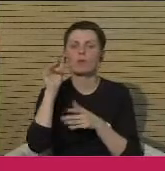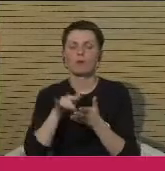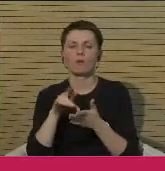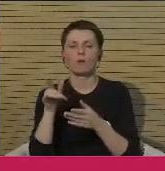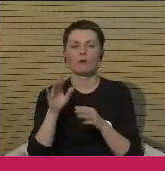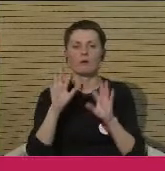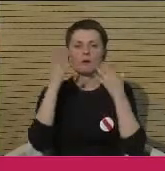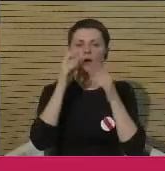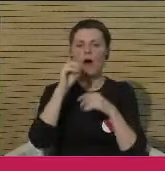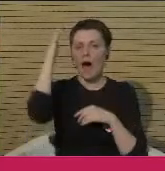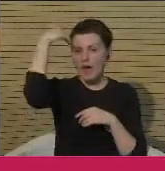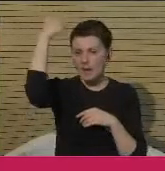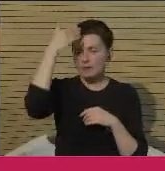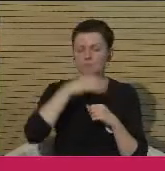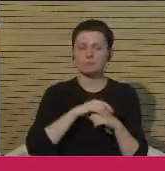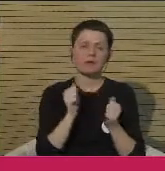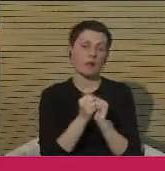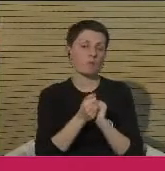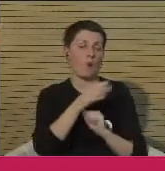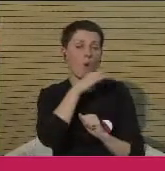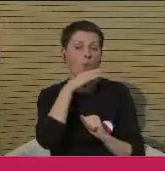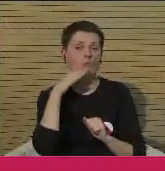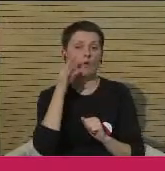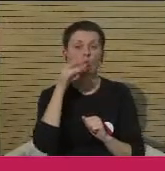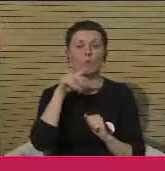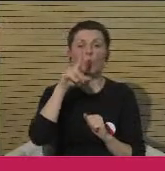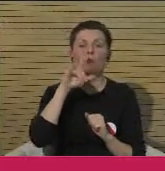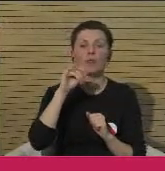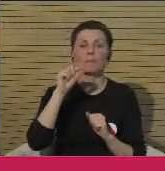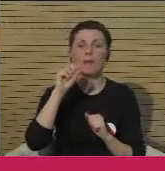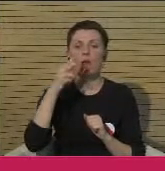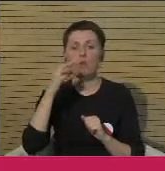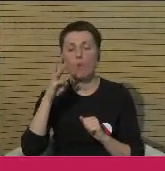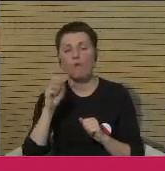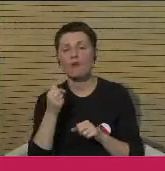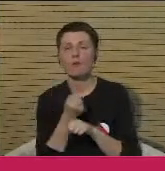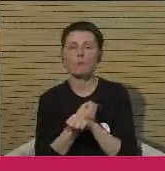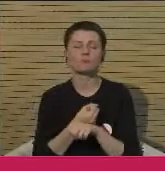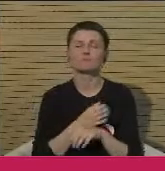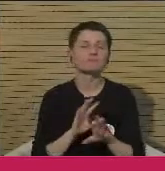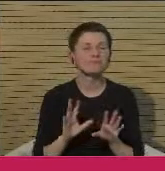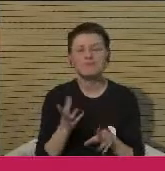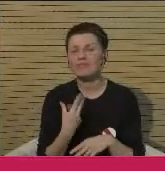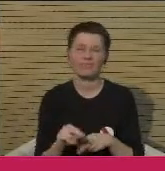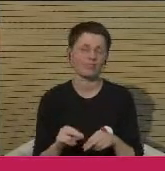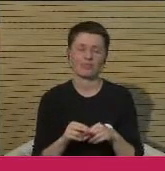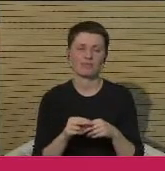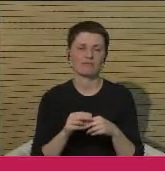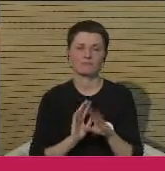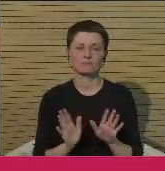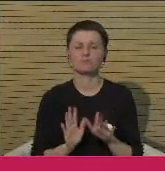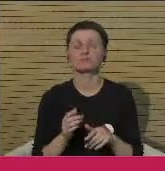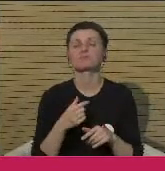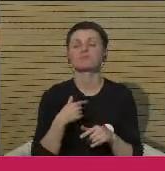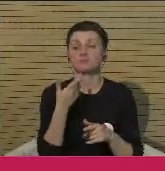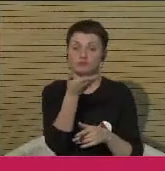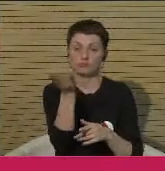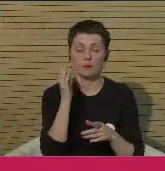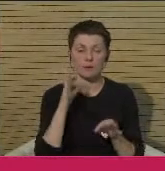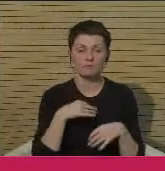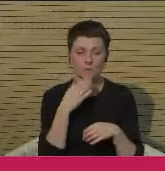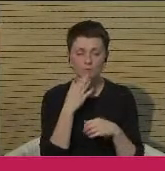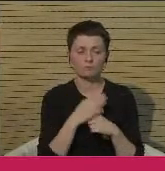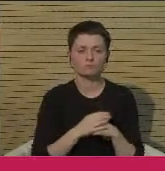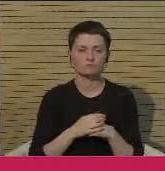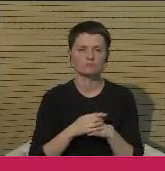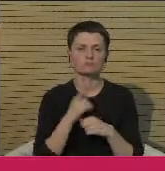Czech Republic, or spring revolution like in Arab countries, or whether tulip or orange,